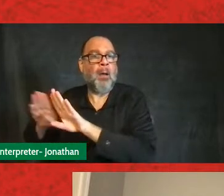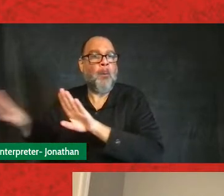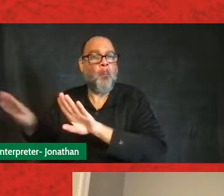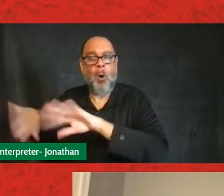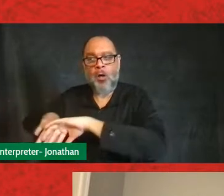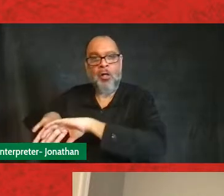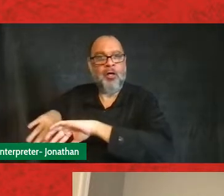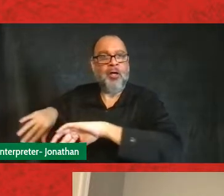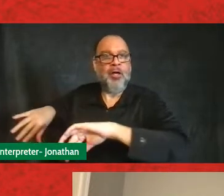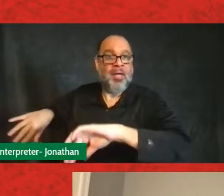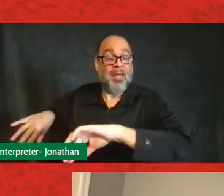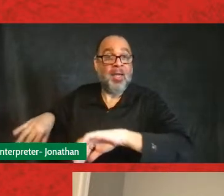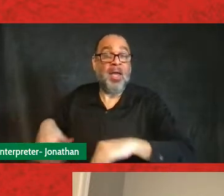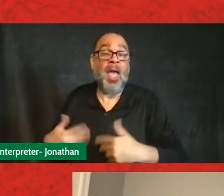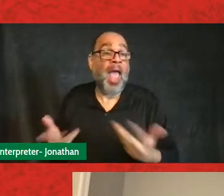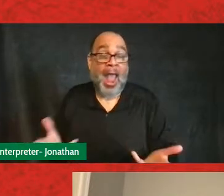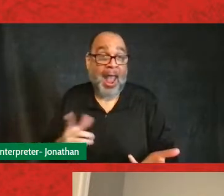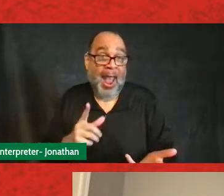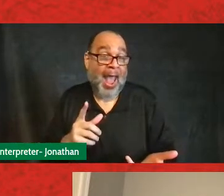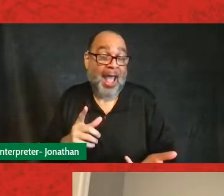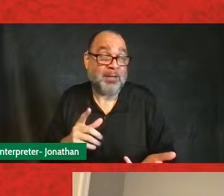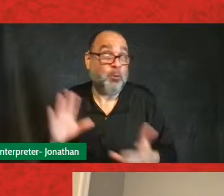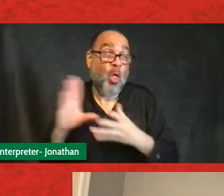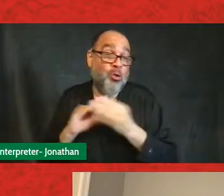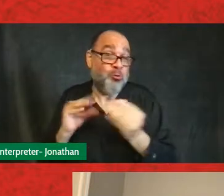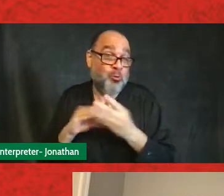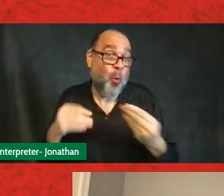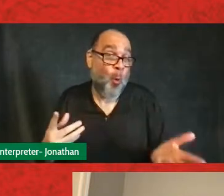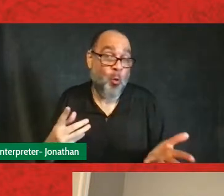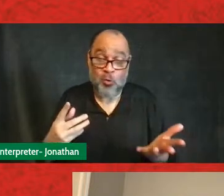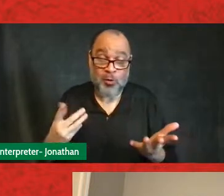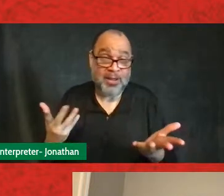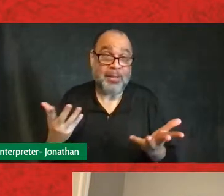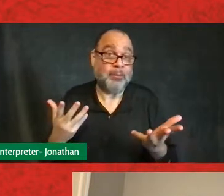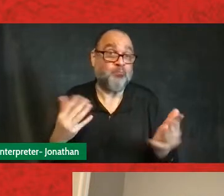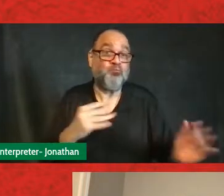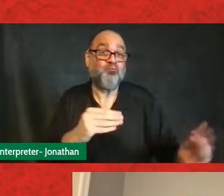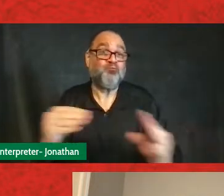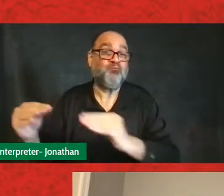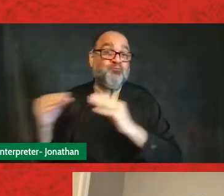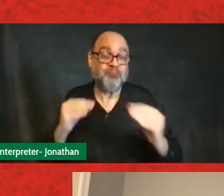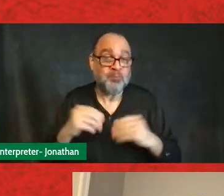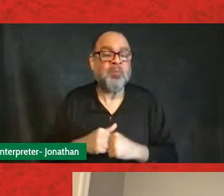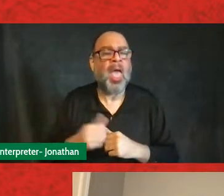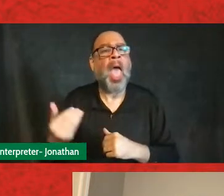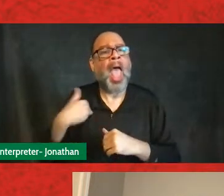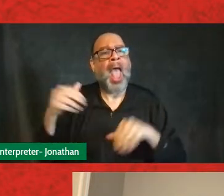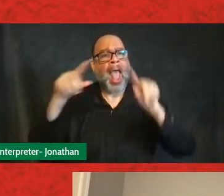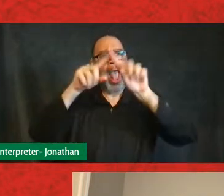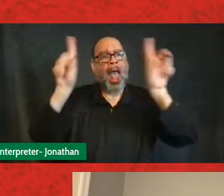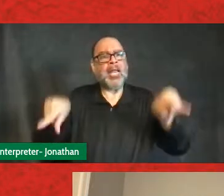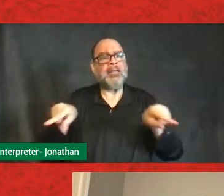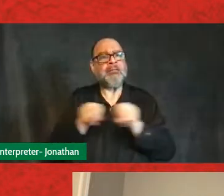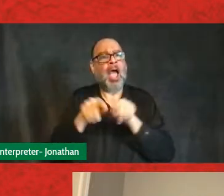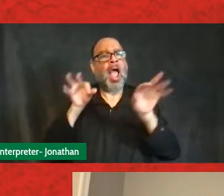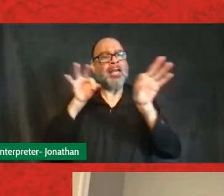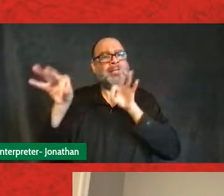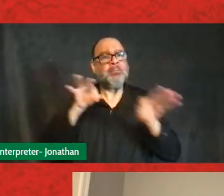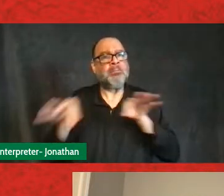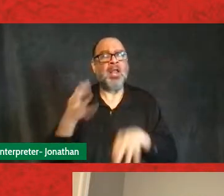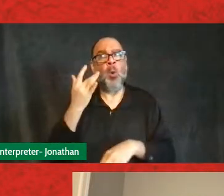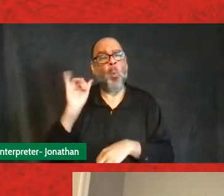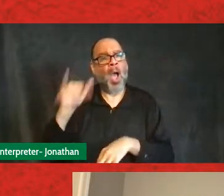legend from in a second. The legend goes that he put a sign on the partition explaining why this sign had to be